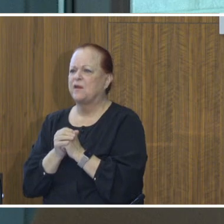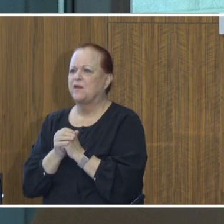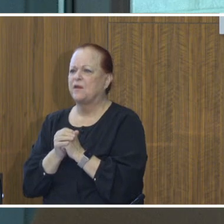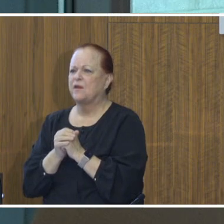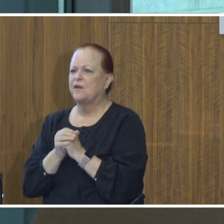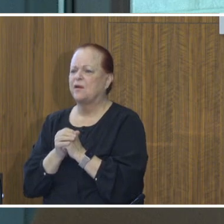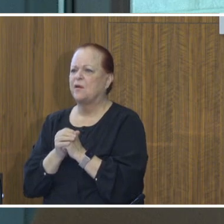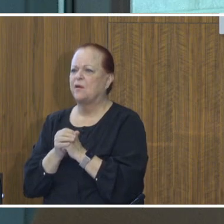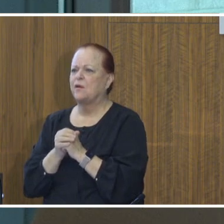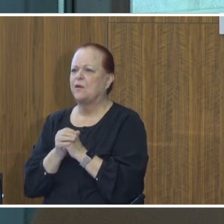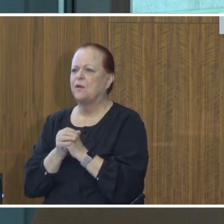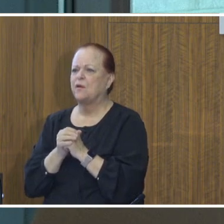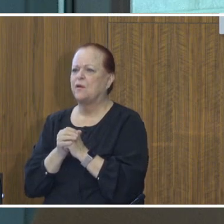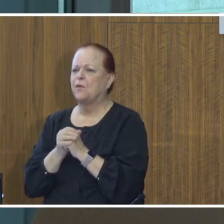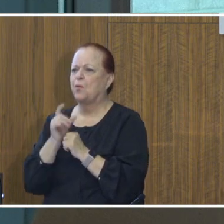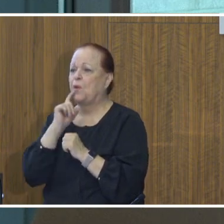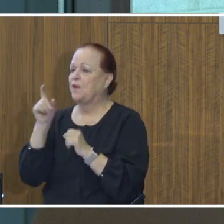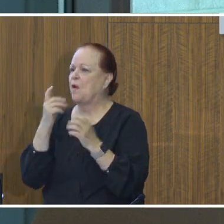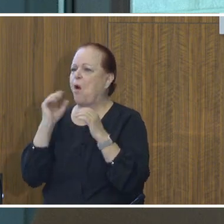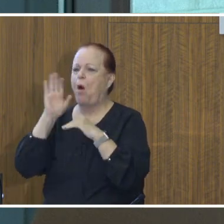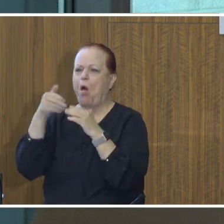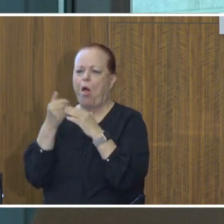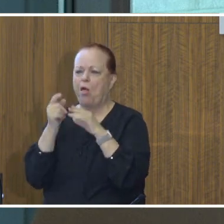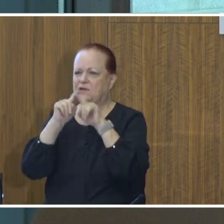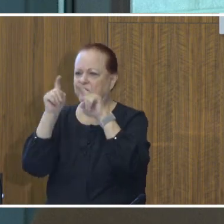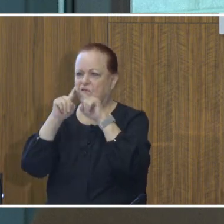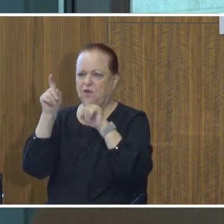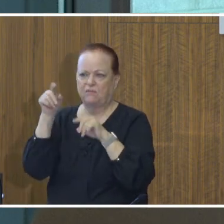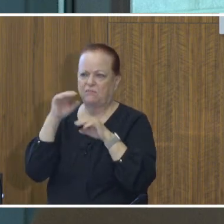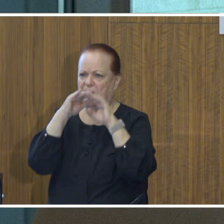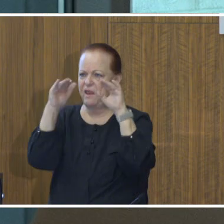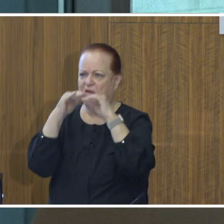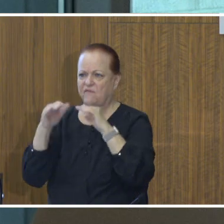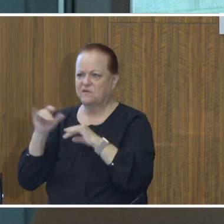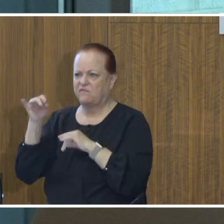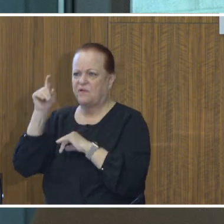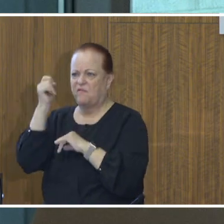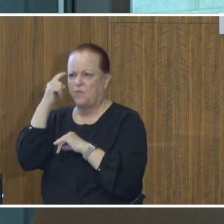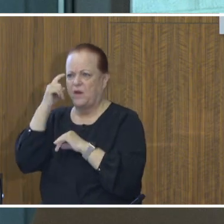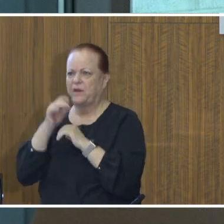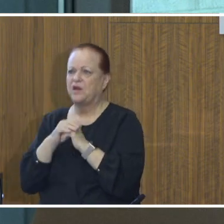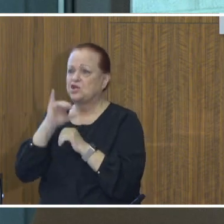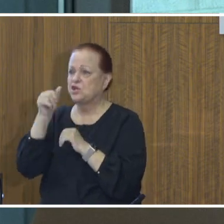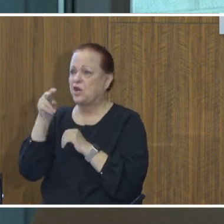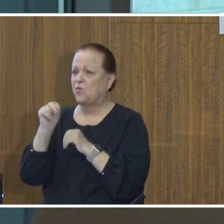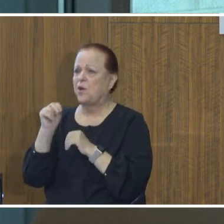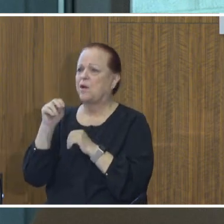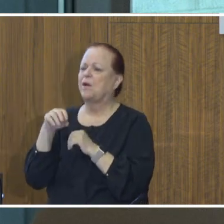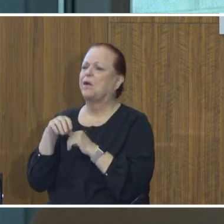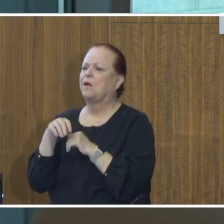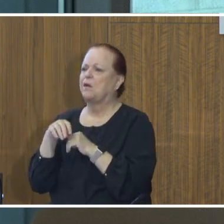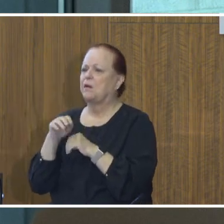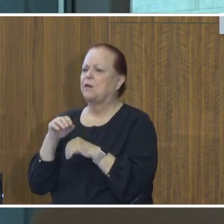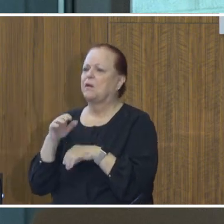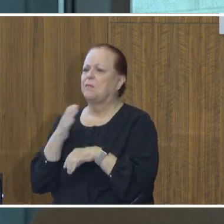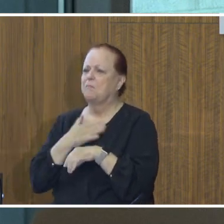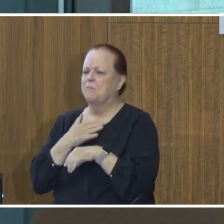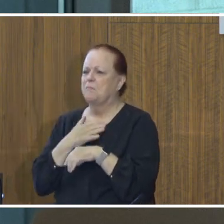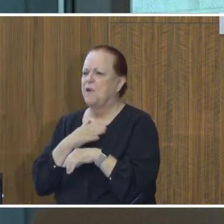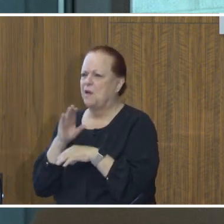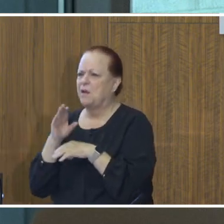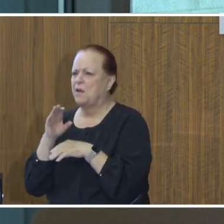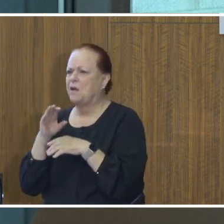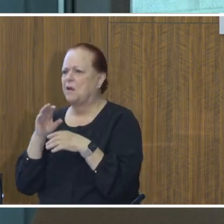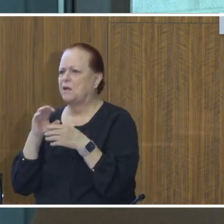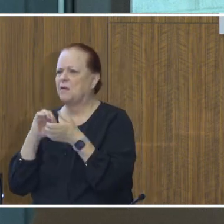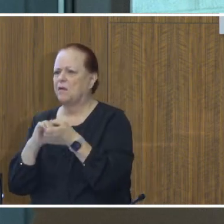at all levels of government. In January of this year, OCIT helped establish the People's Redistricting Alliance, which, as you heard from one of